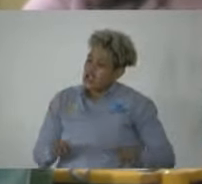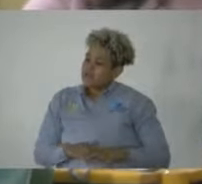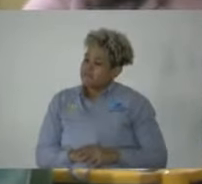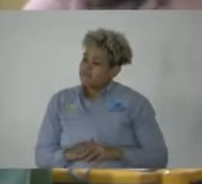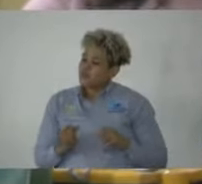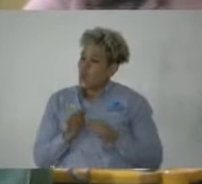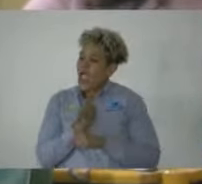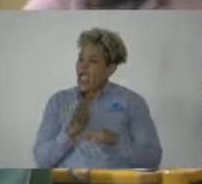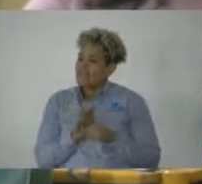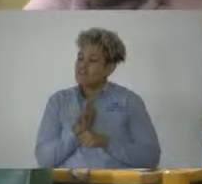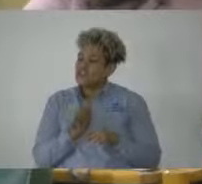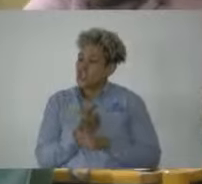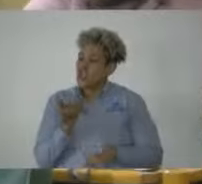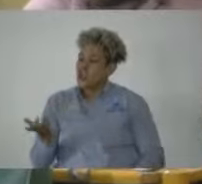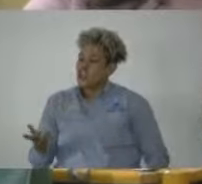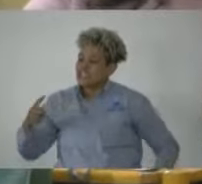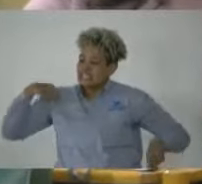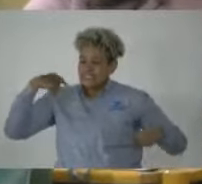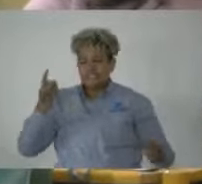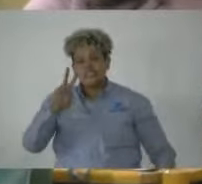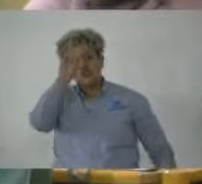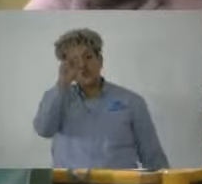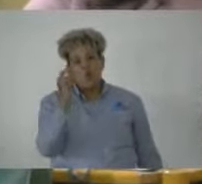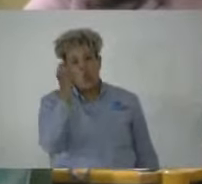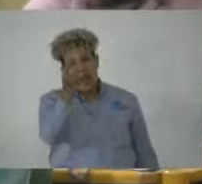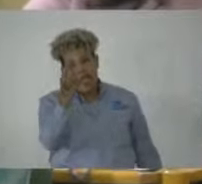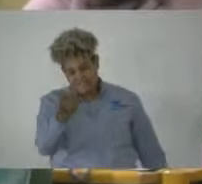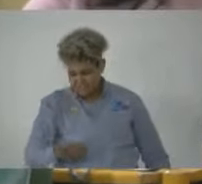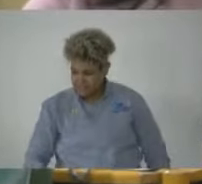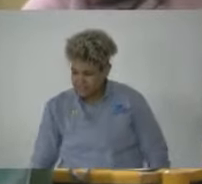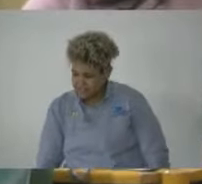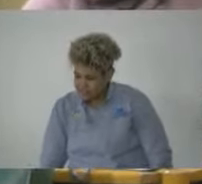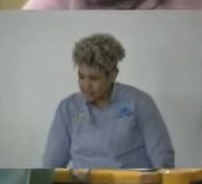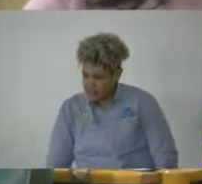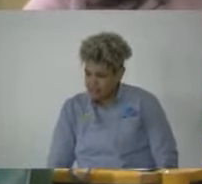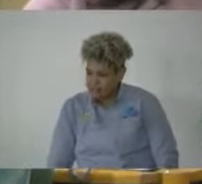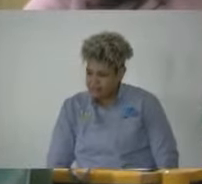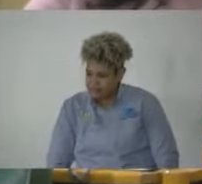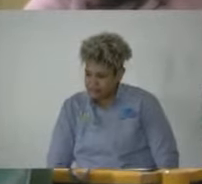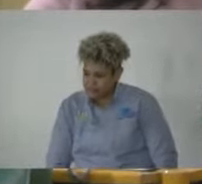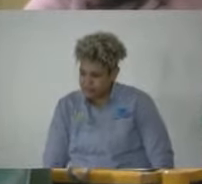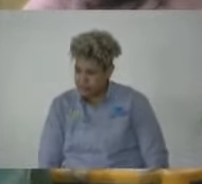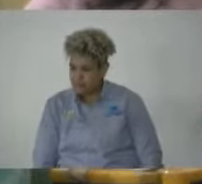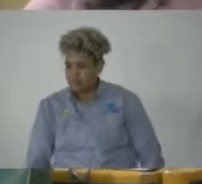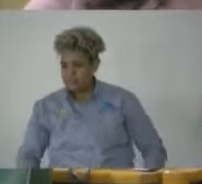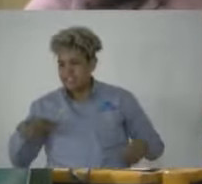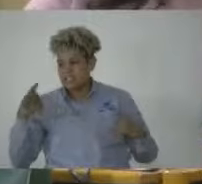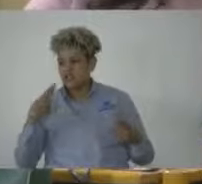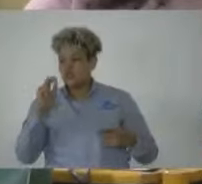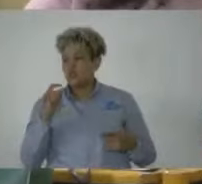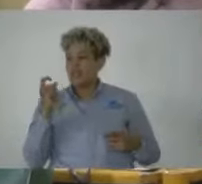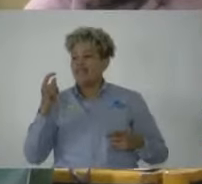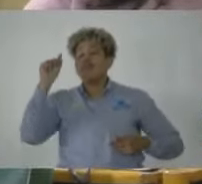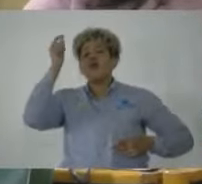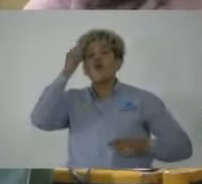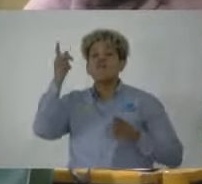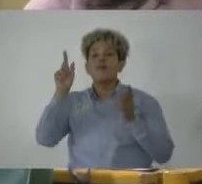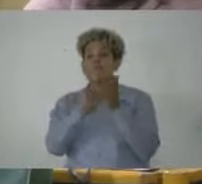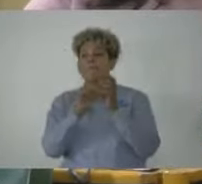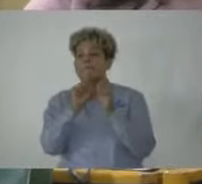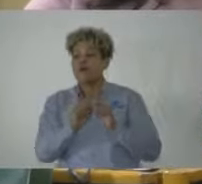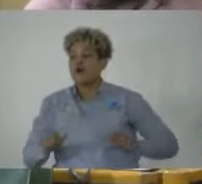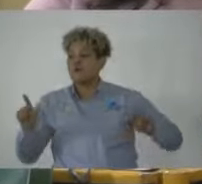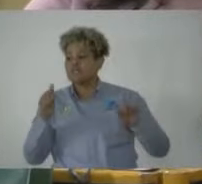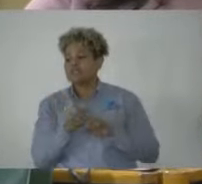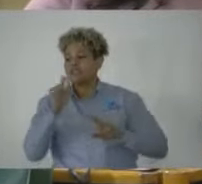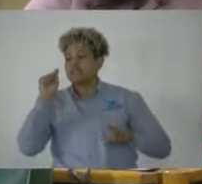every year, Madam Speaker, since 2011, I'd like to deny that anything happened. Since 2011, the government publishes